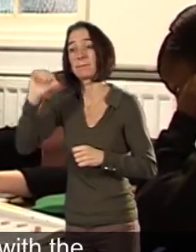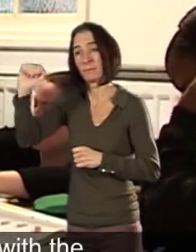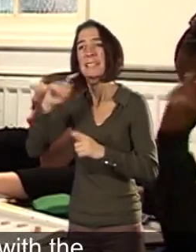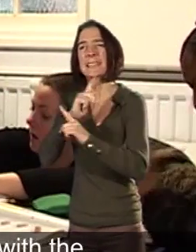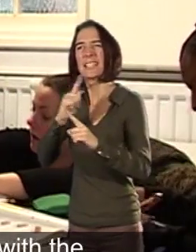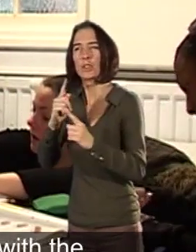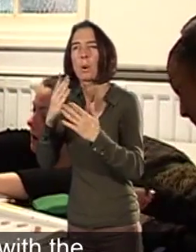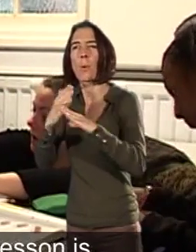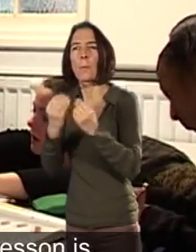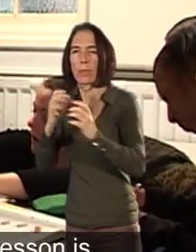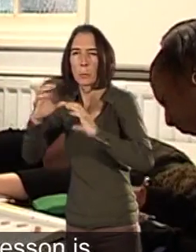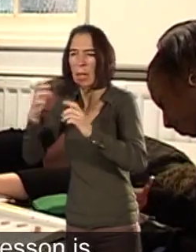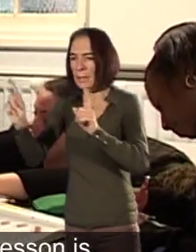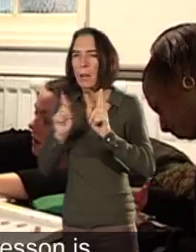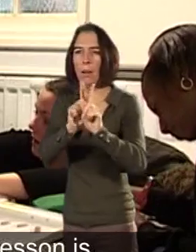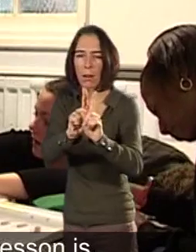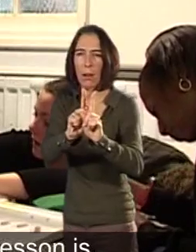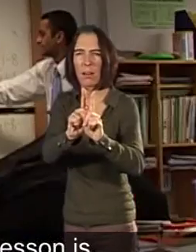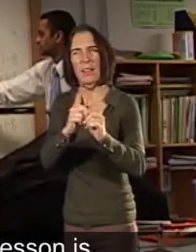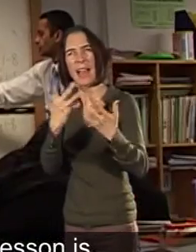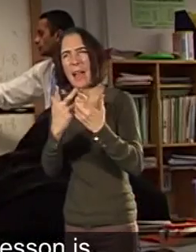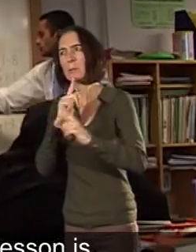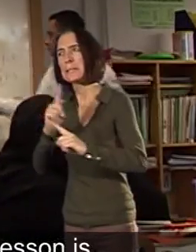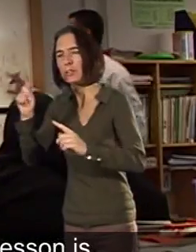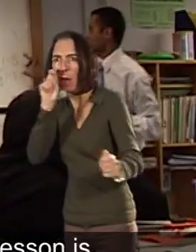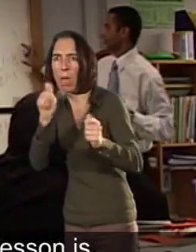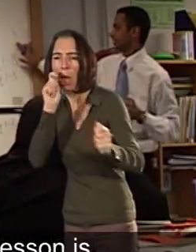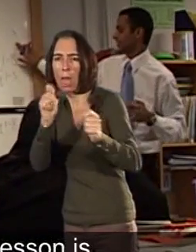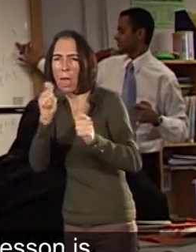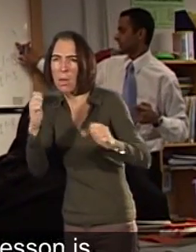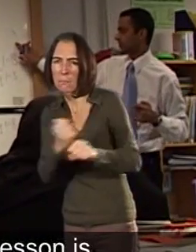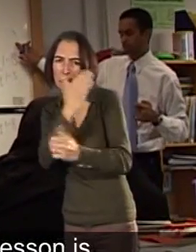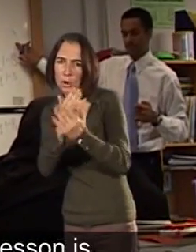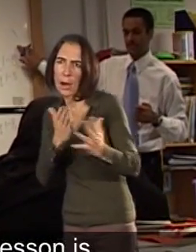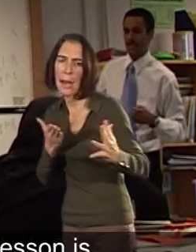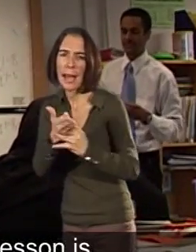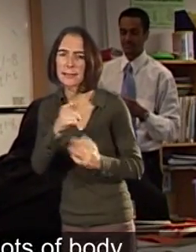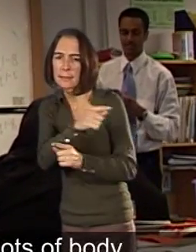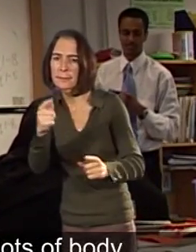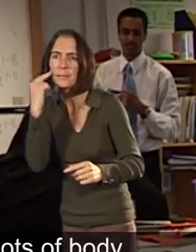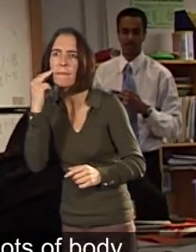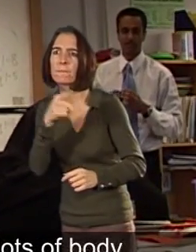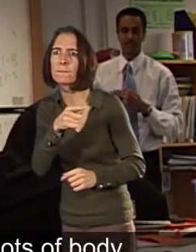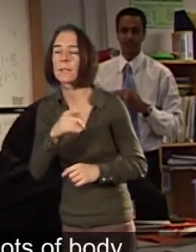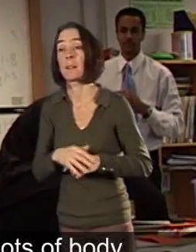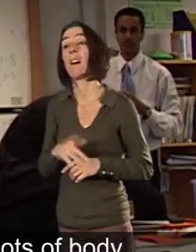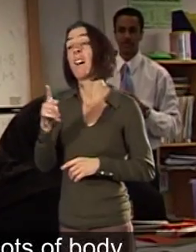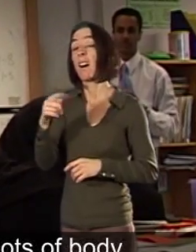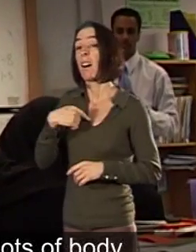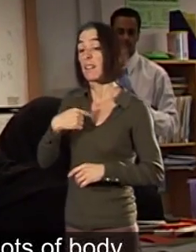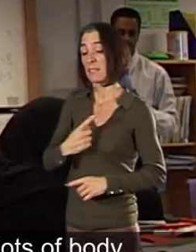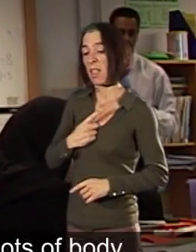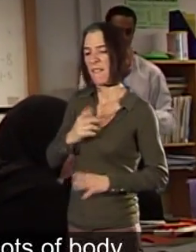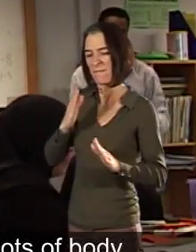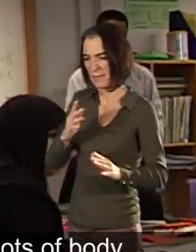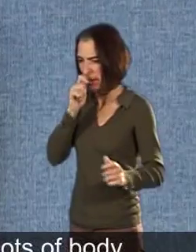communicator. What reasonable adjustments does Naz make to ensure that the lesson is accessible for the deaf pupils? It's just making sure that